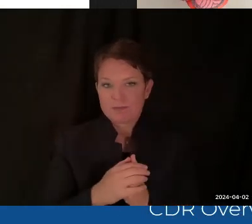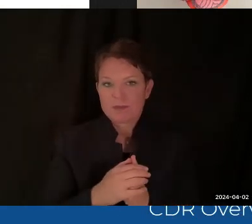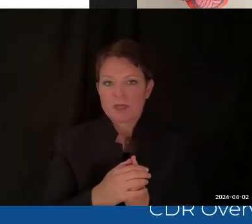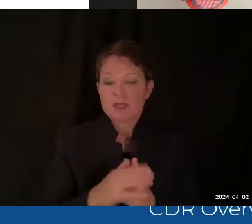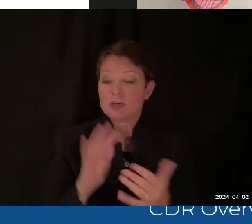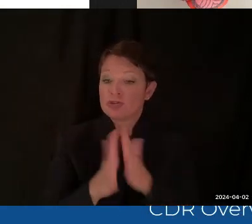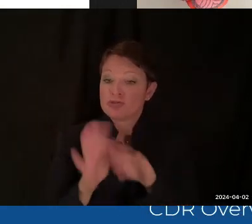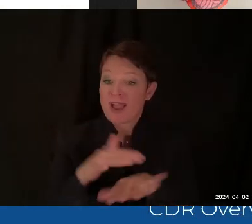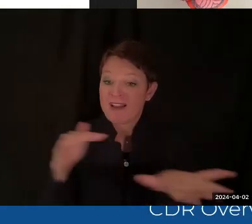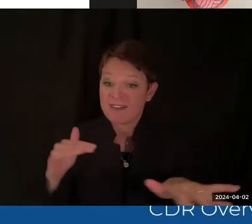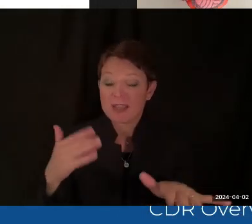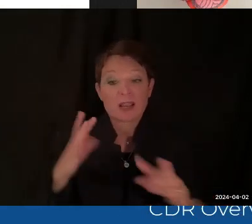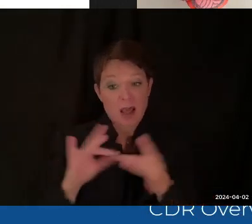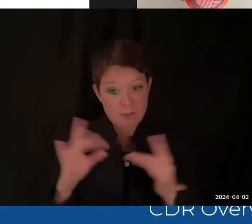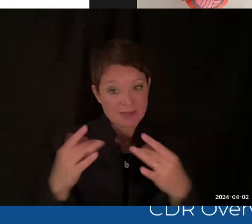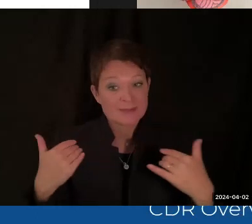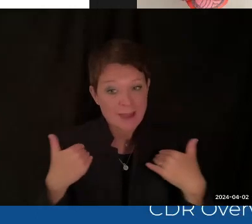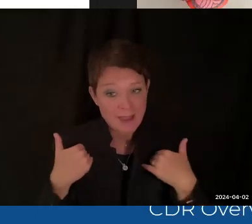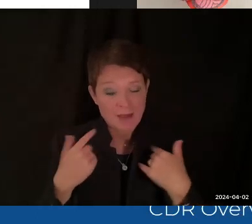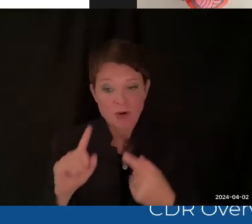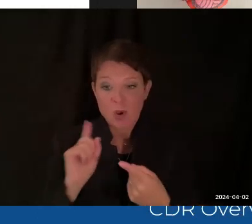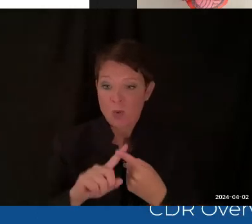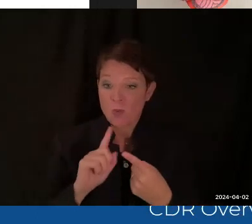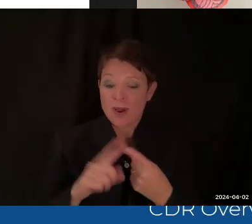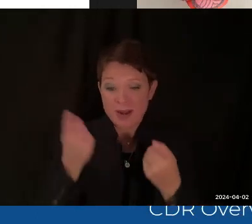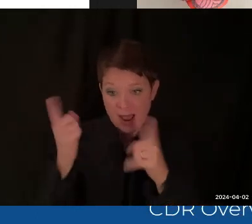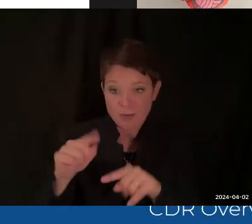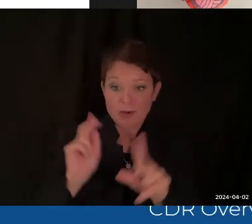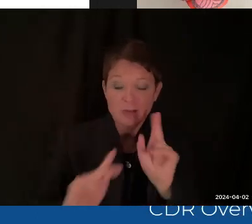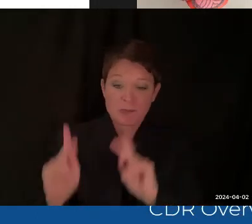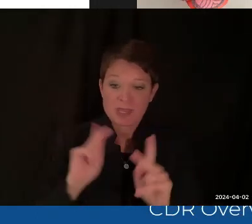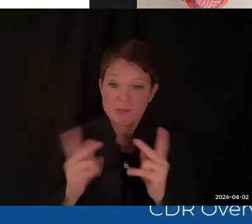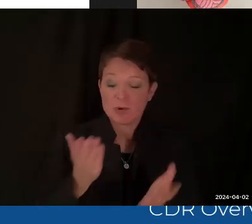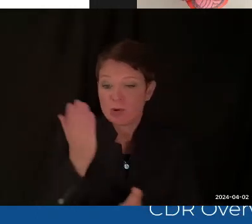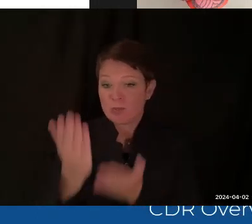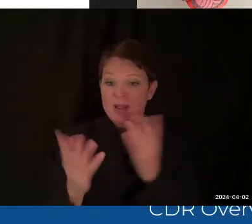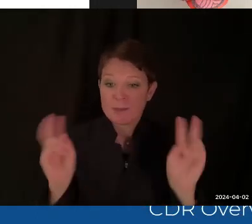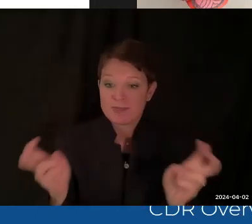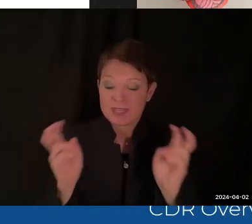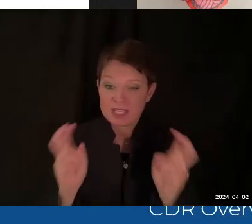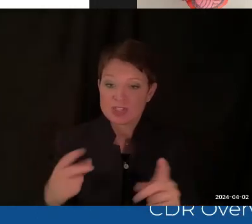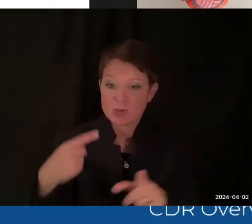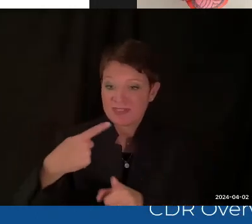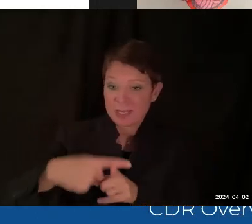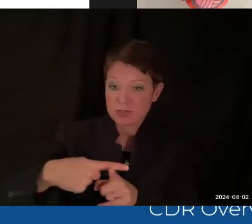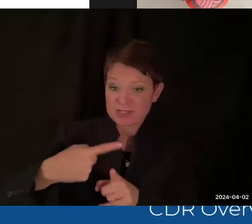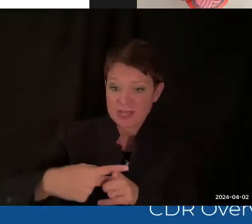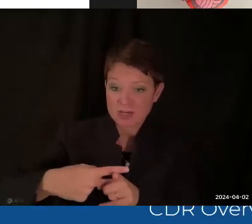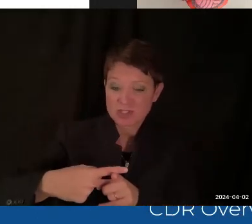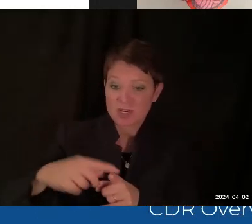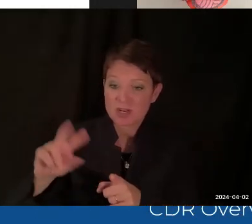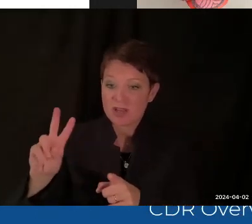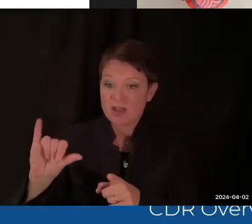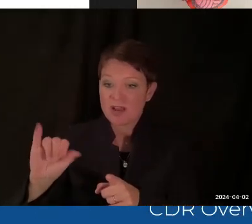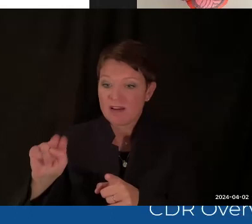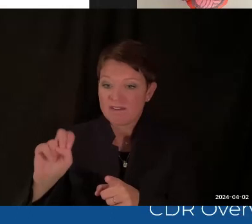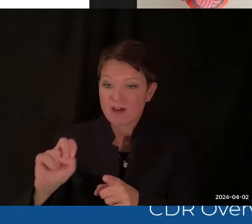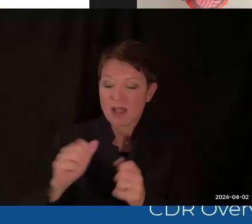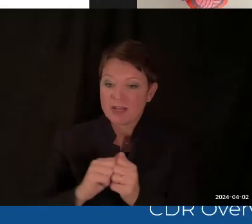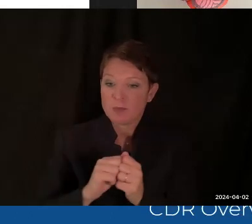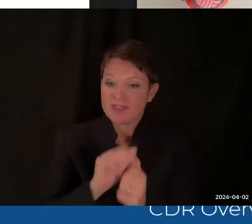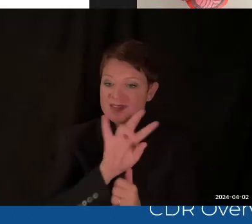Around traffic, I have some comments. One is I agree with people who've brought up this issue of the intersection of Vine Street with the